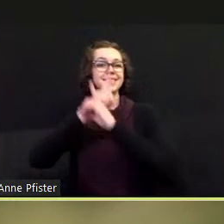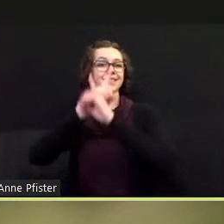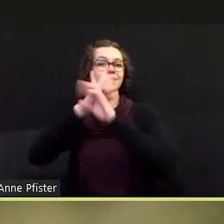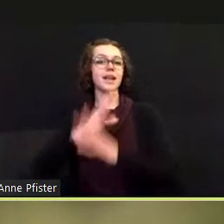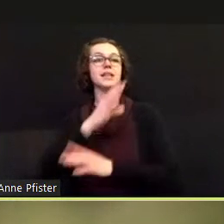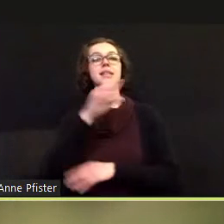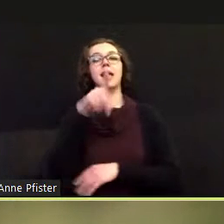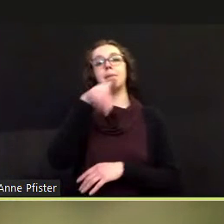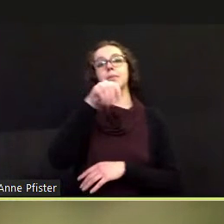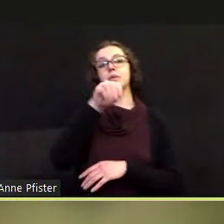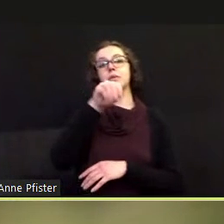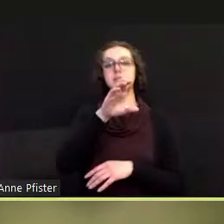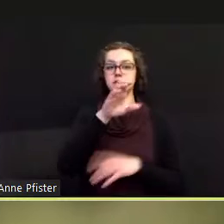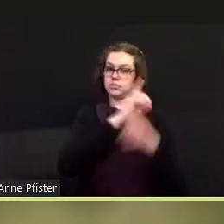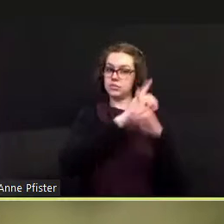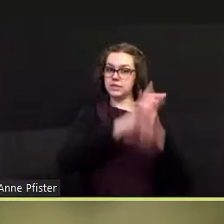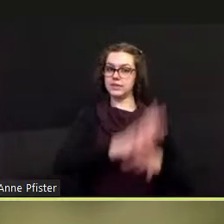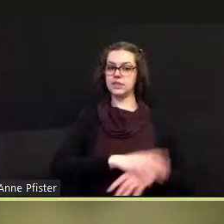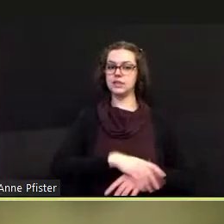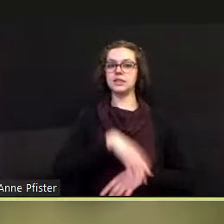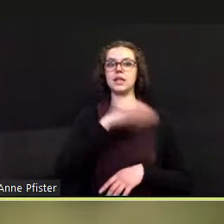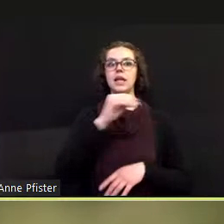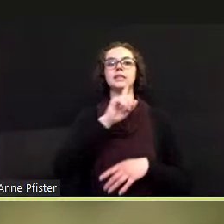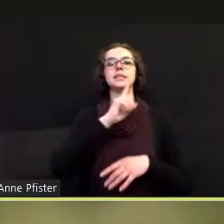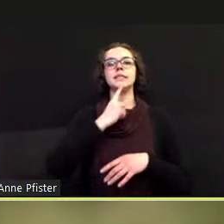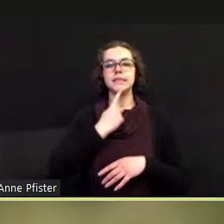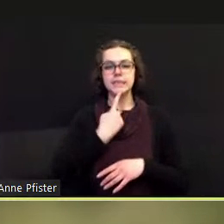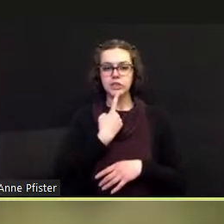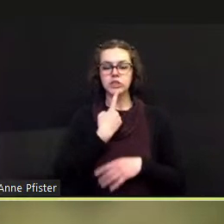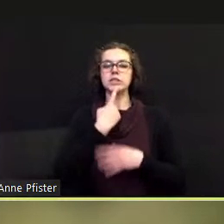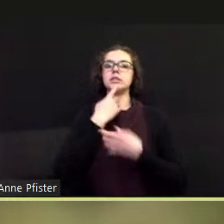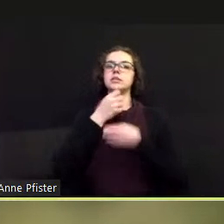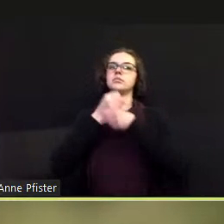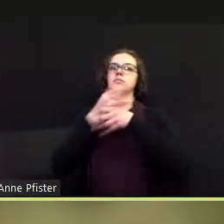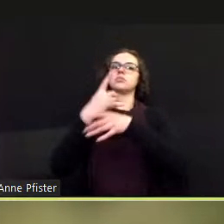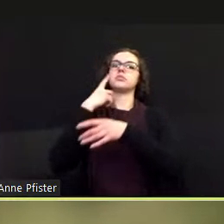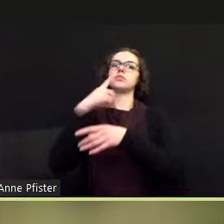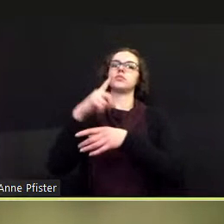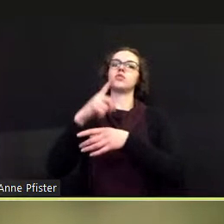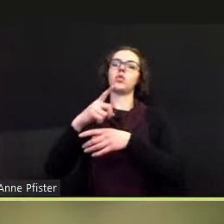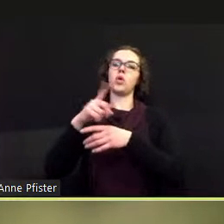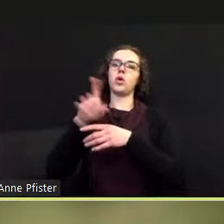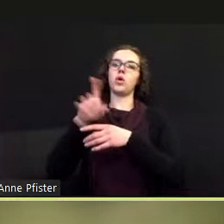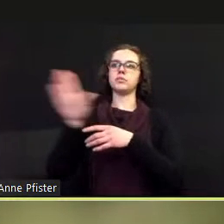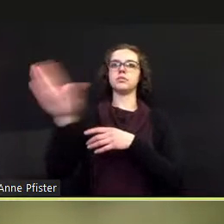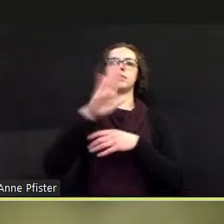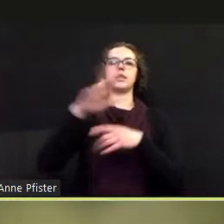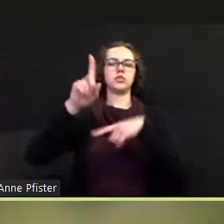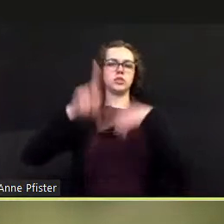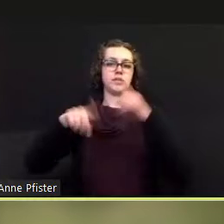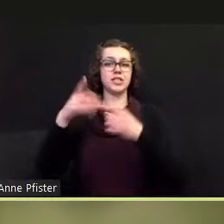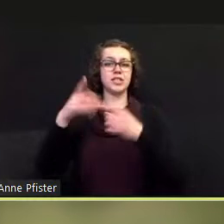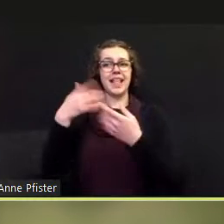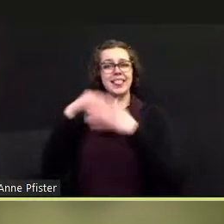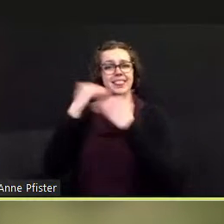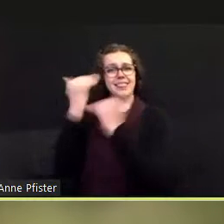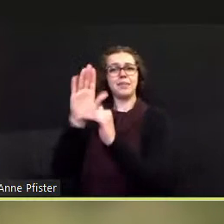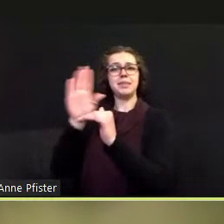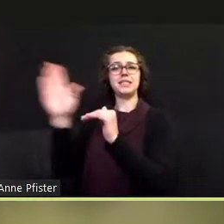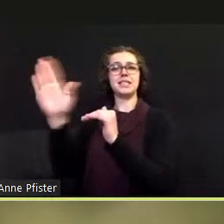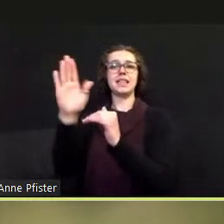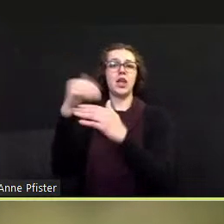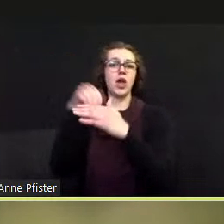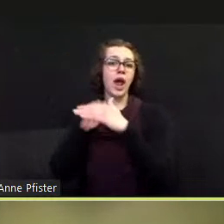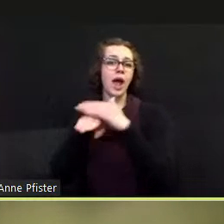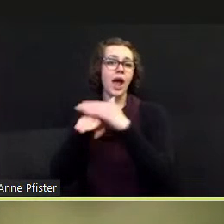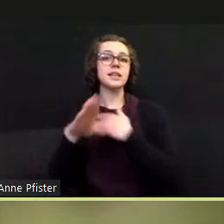has serious ramifications for deaf defendants, including Hensley. It limits their institutional access in legal settings, as well as